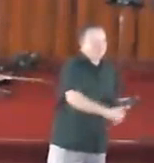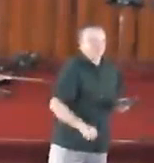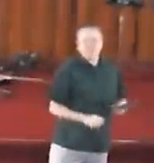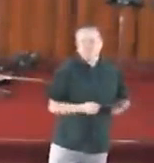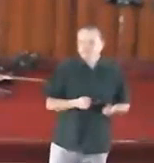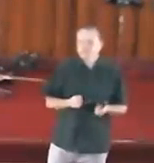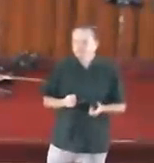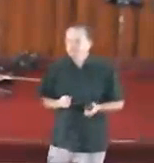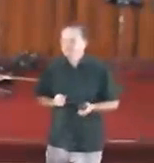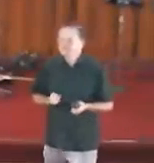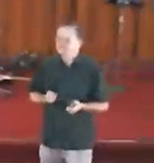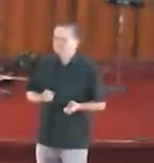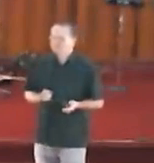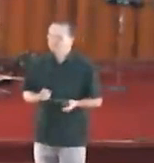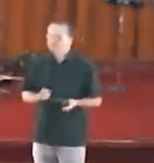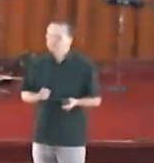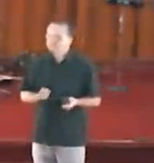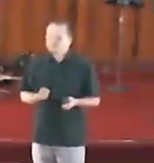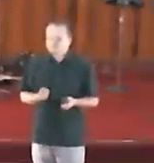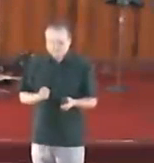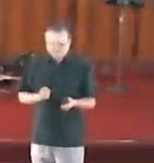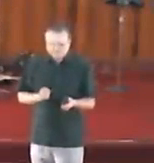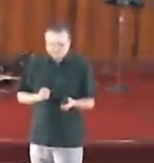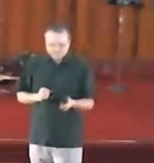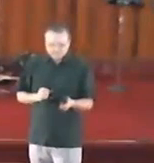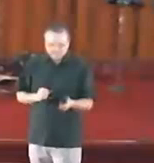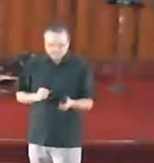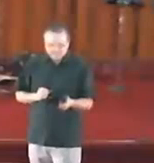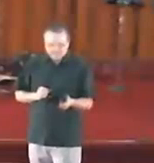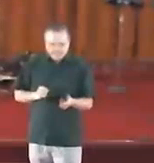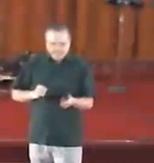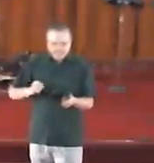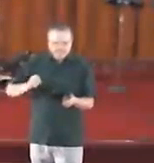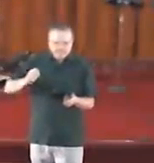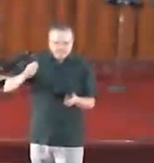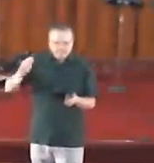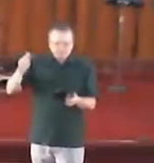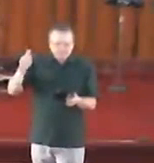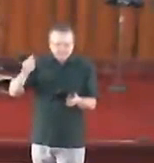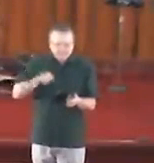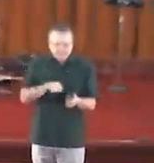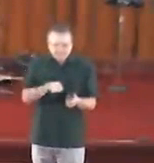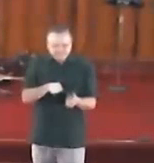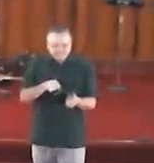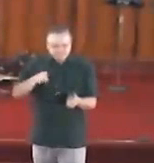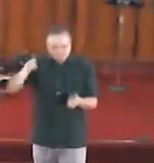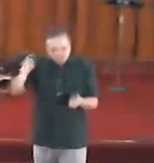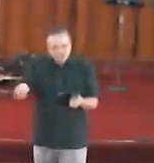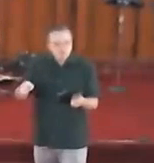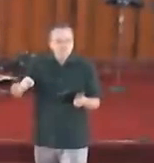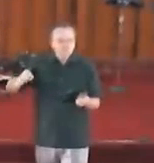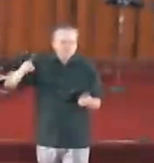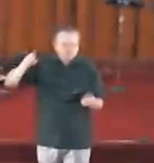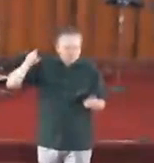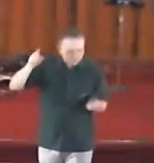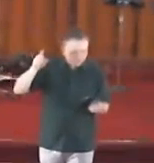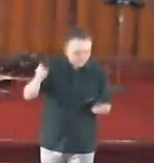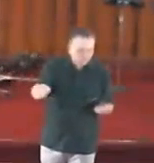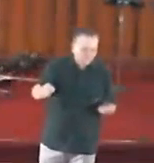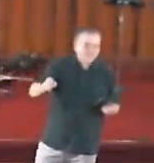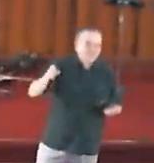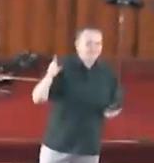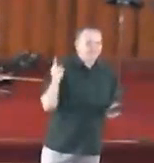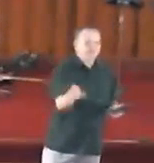hablaba. Paul wouldn't only preach and say words. Él predicaba, dice ahí, por obras, por